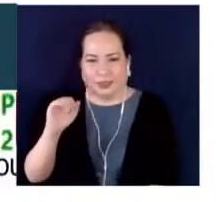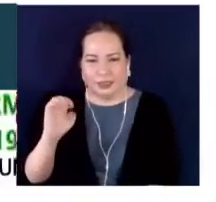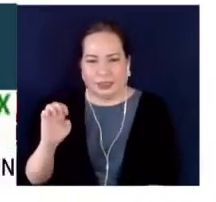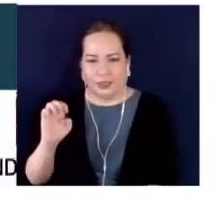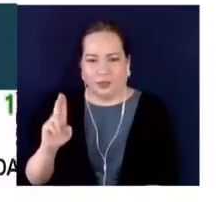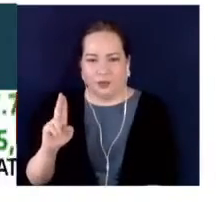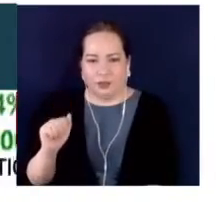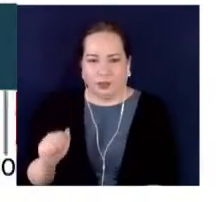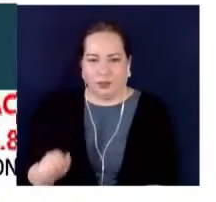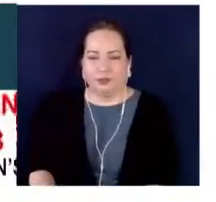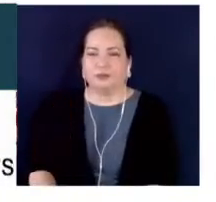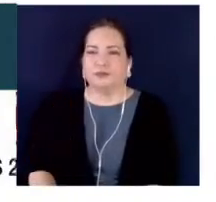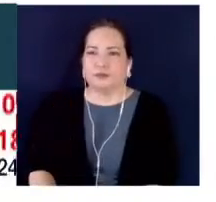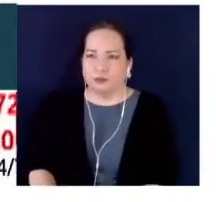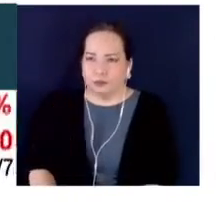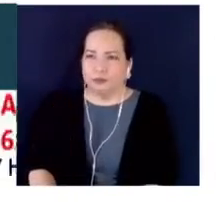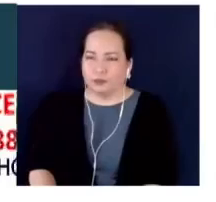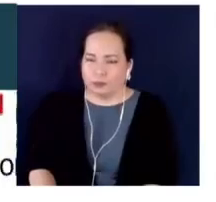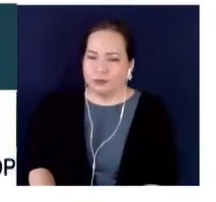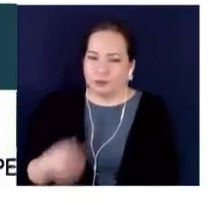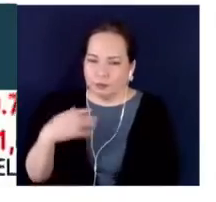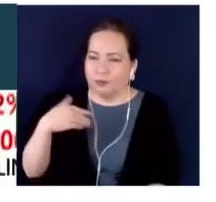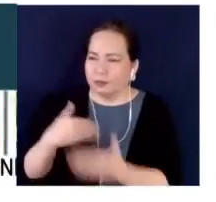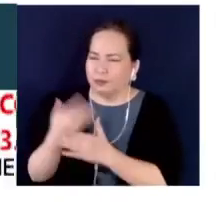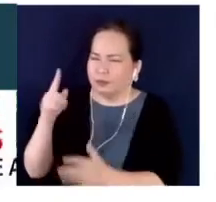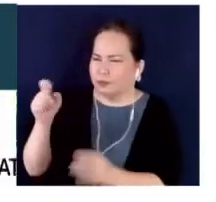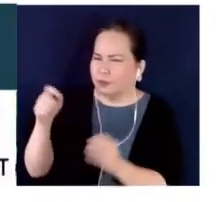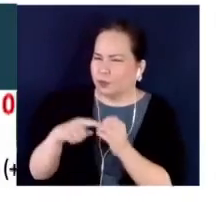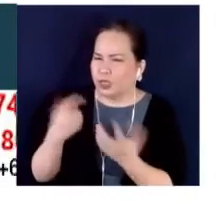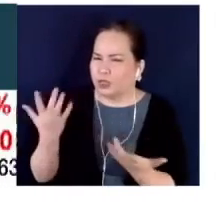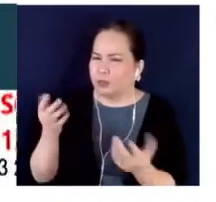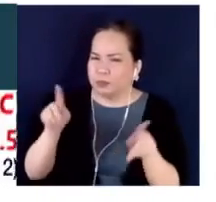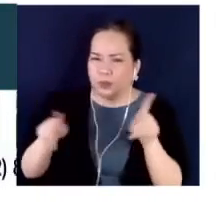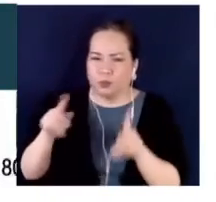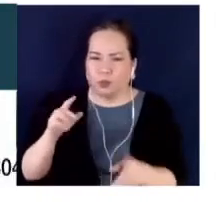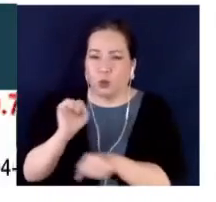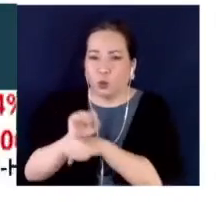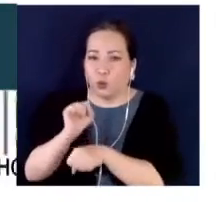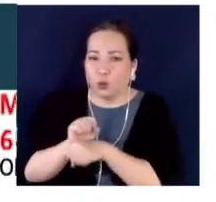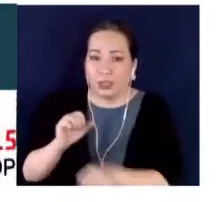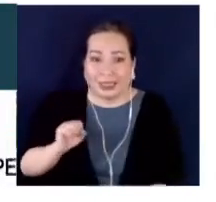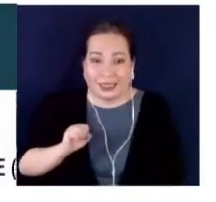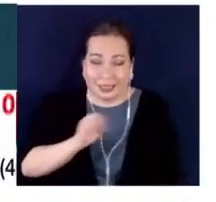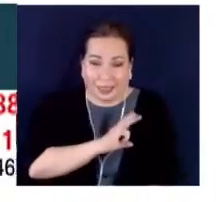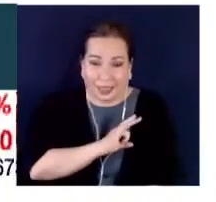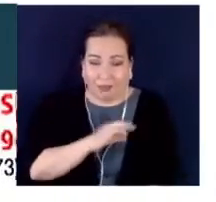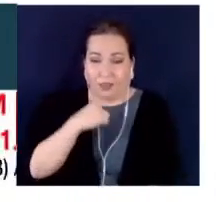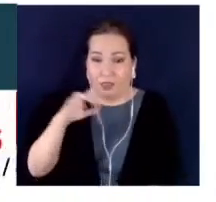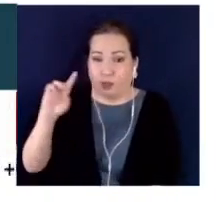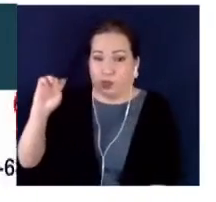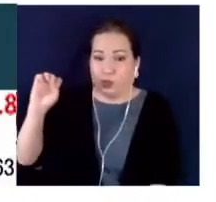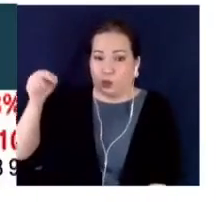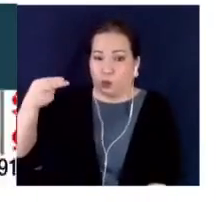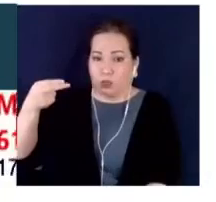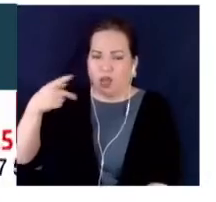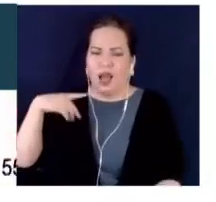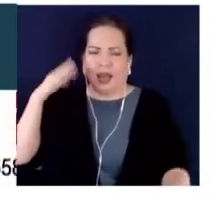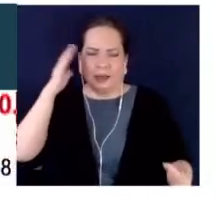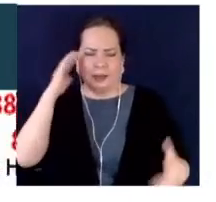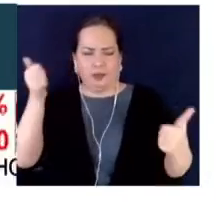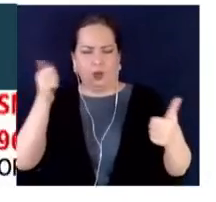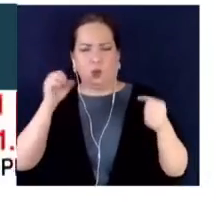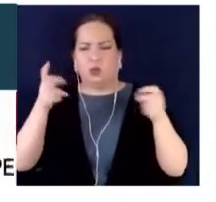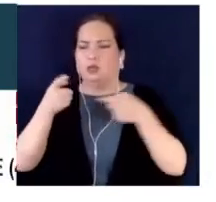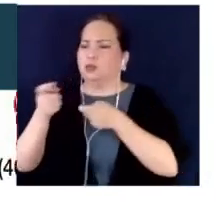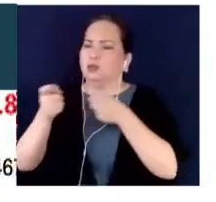I want to talk about staffing now. That's a major concern as well. The DOH says they're on top of that. Are they? Is the department helping